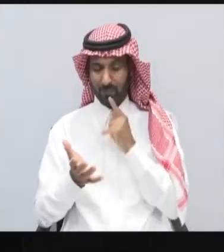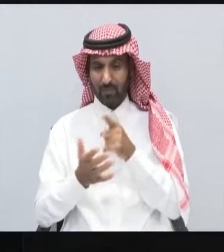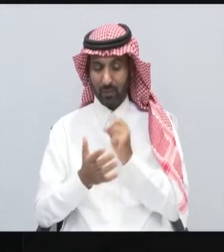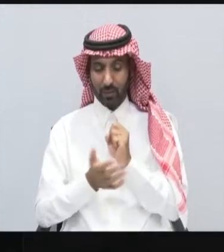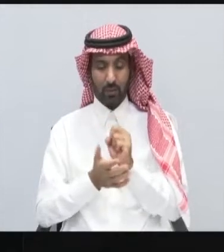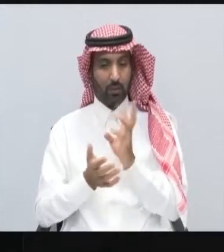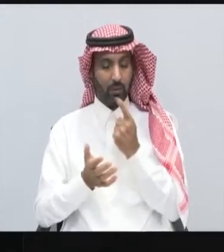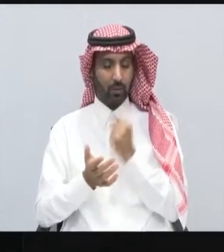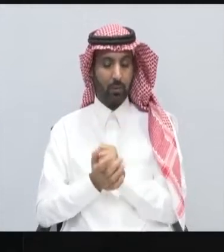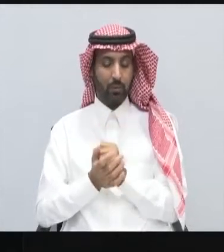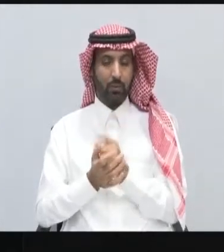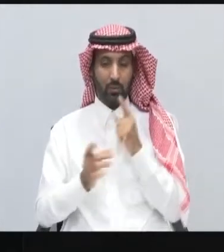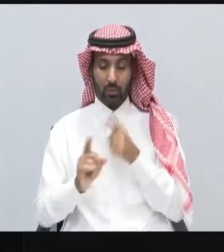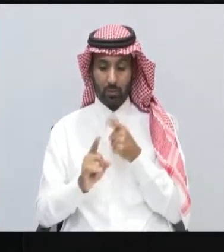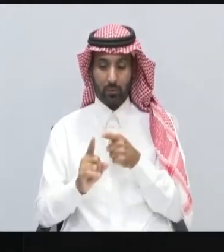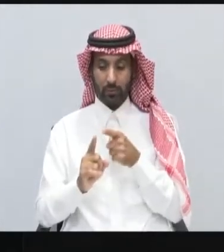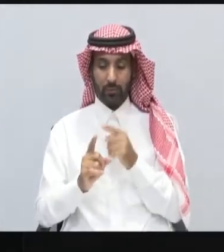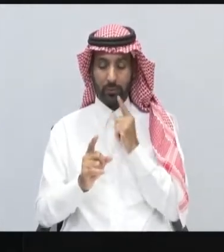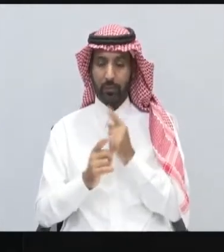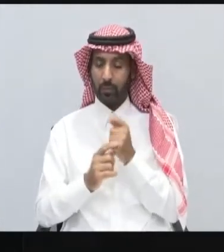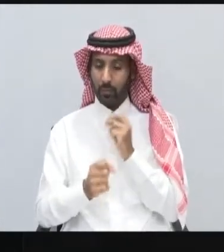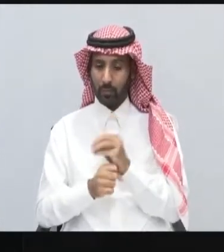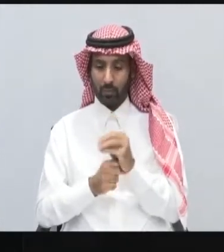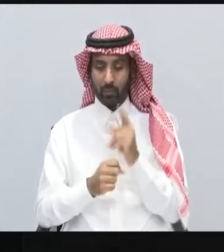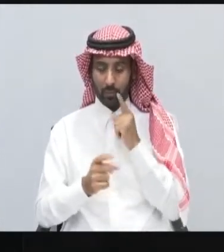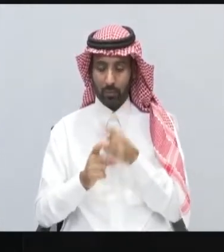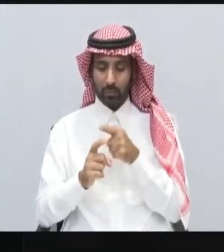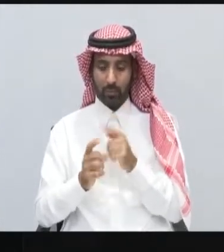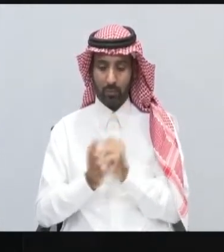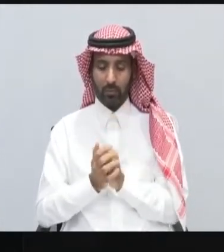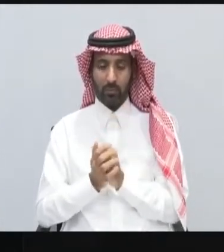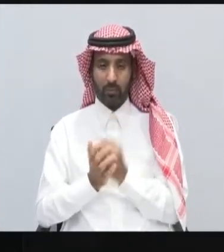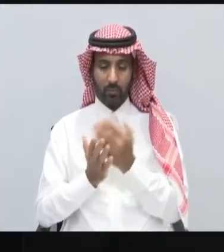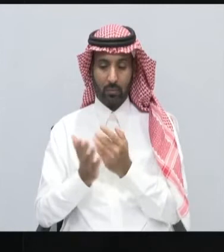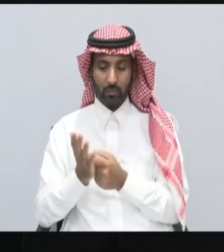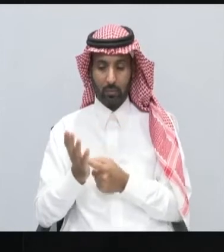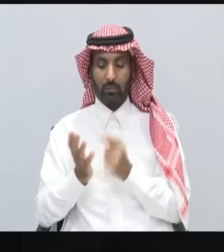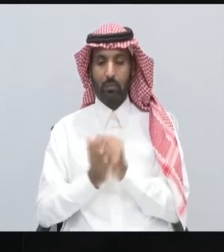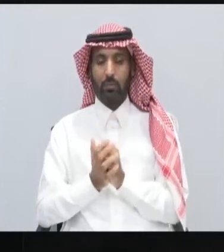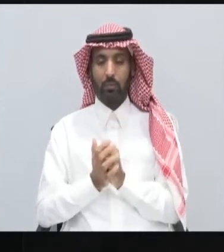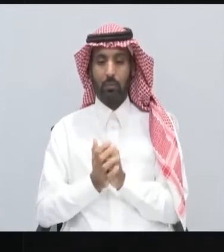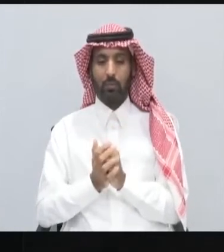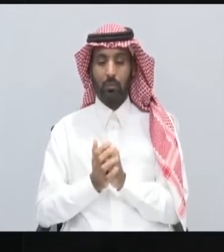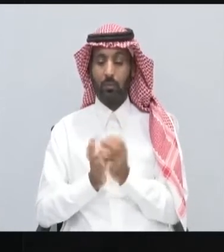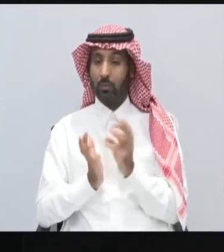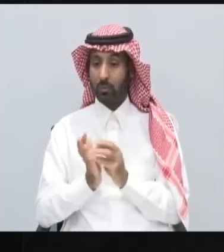problem, he has an issue, and he wants to report the problem, complain to the company,